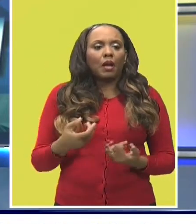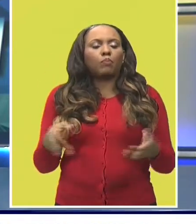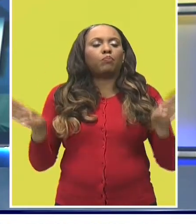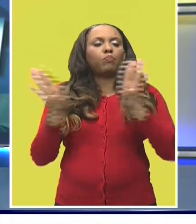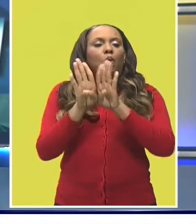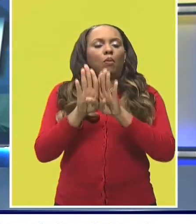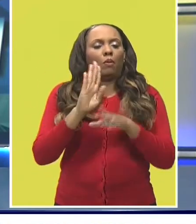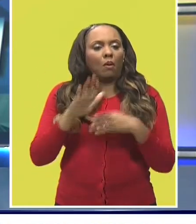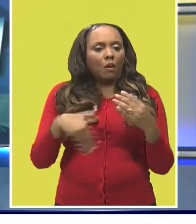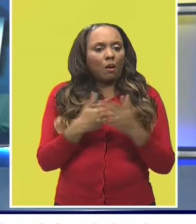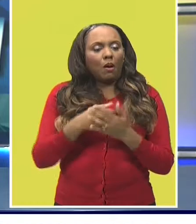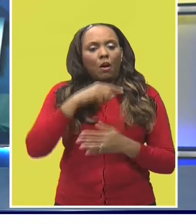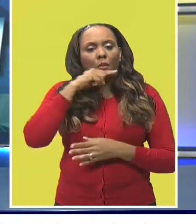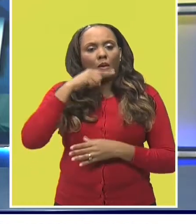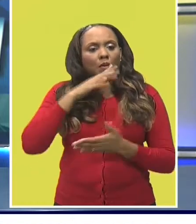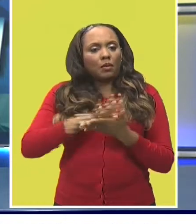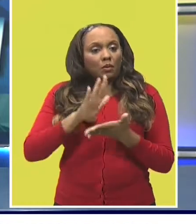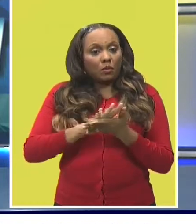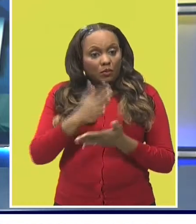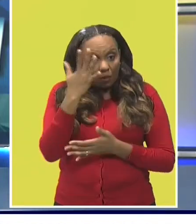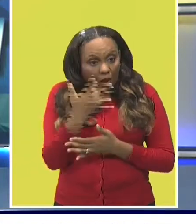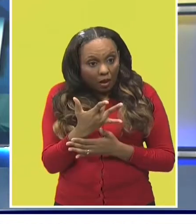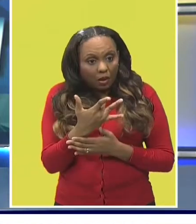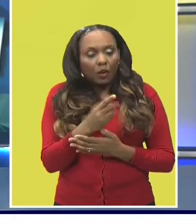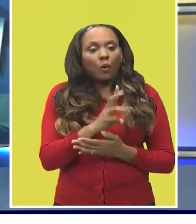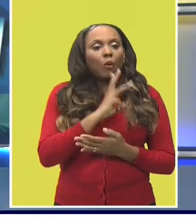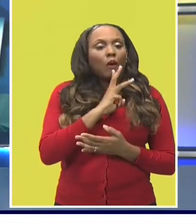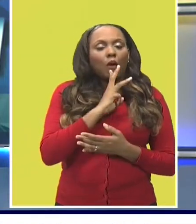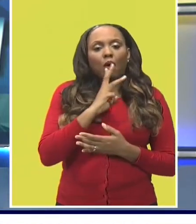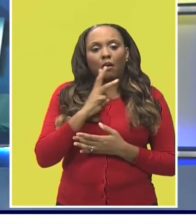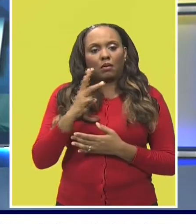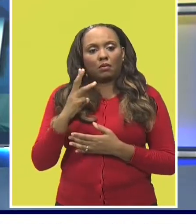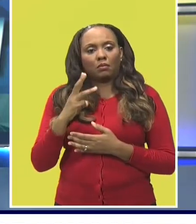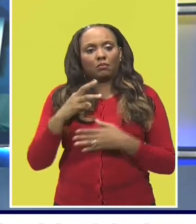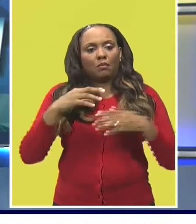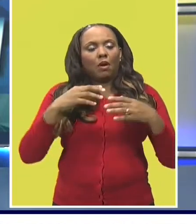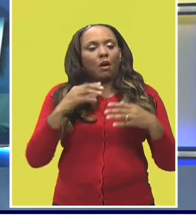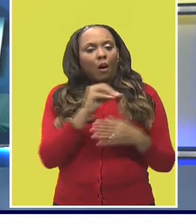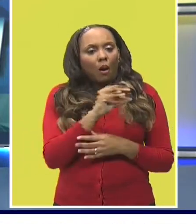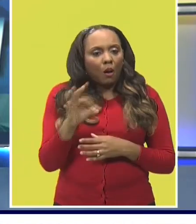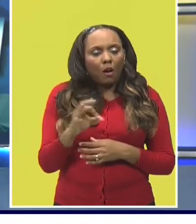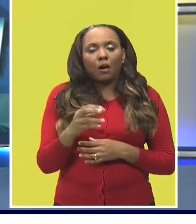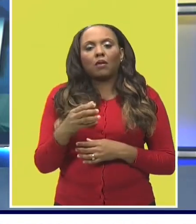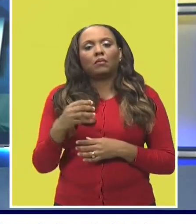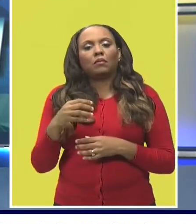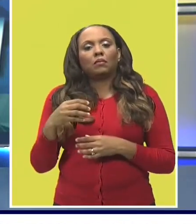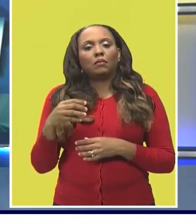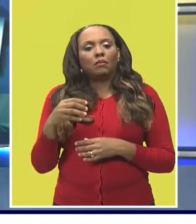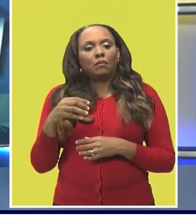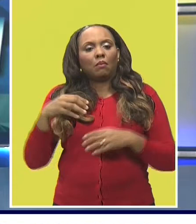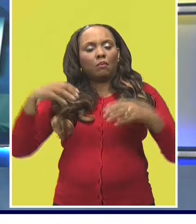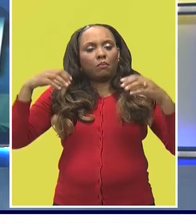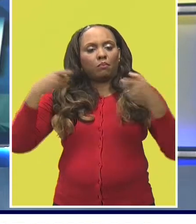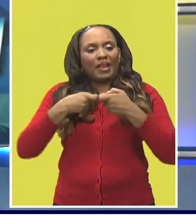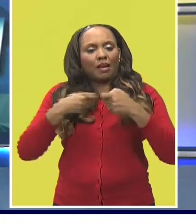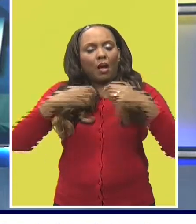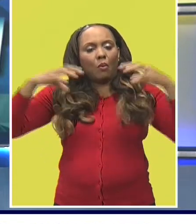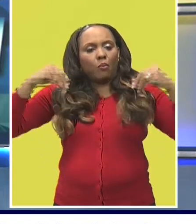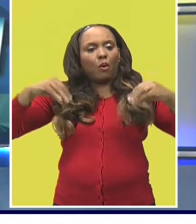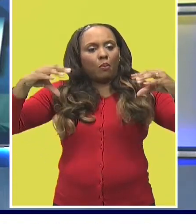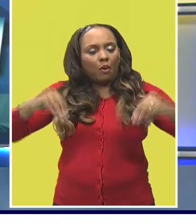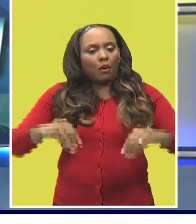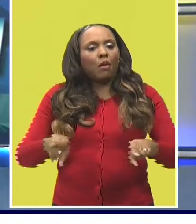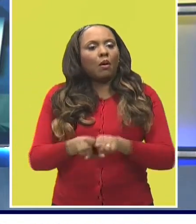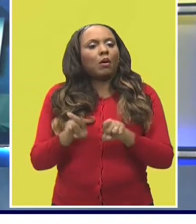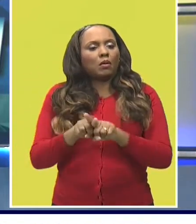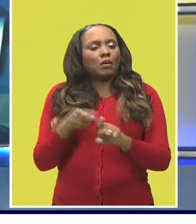noon today due to water and power outages. Those outages impacted the preparation of meals at 2 main school meal centres, and those were in Country Road,